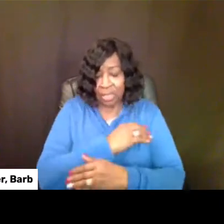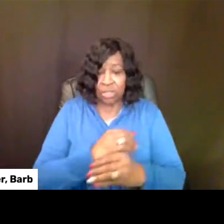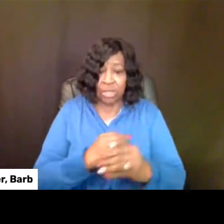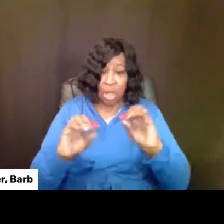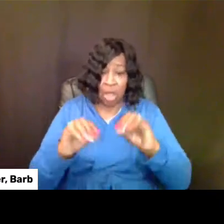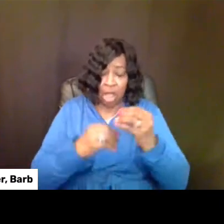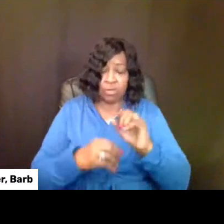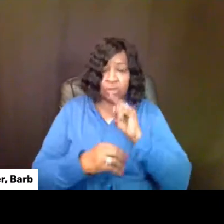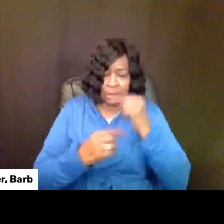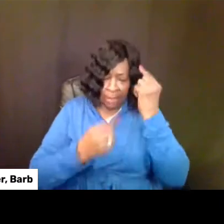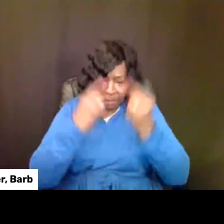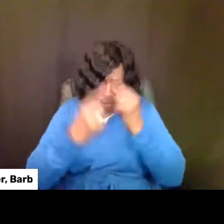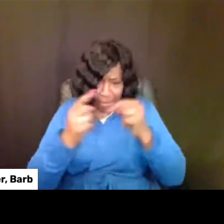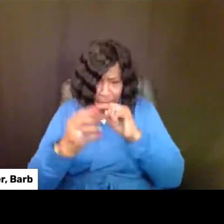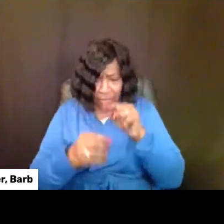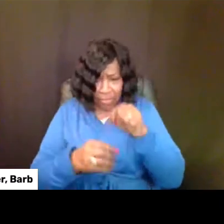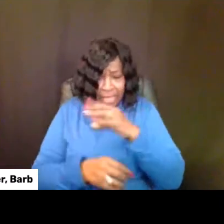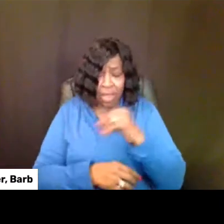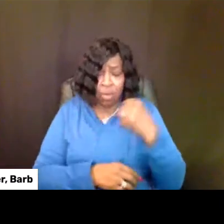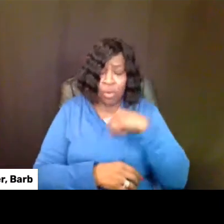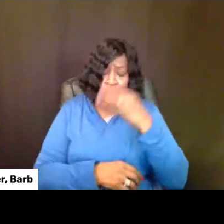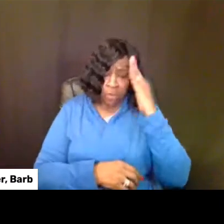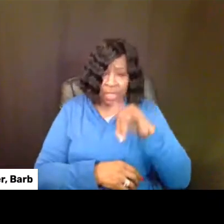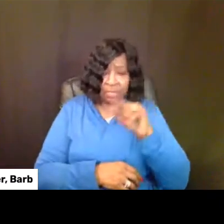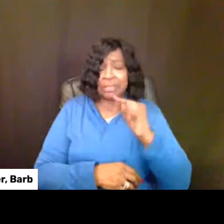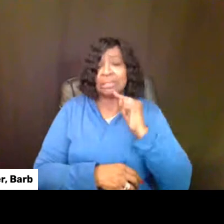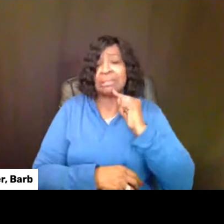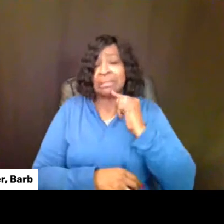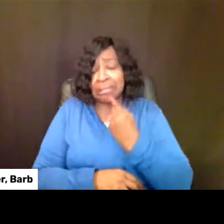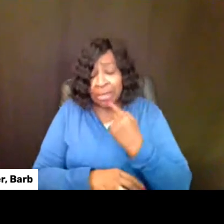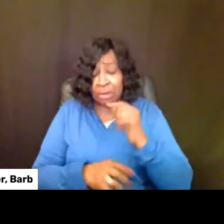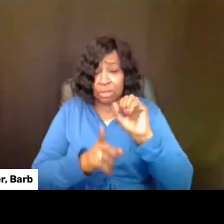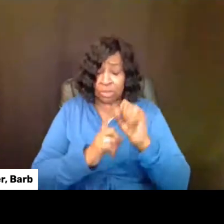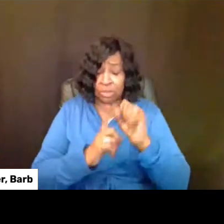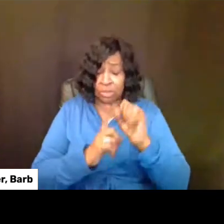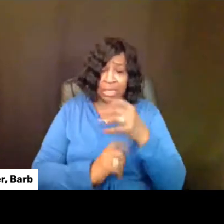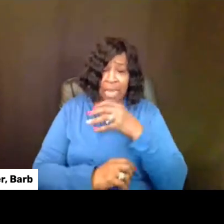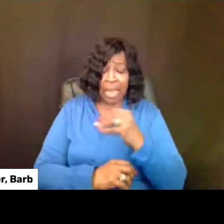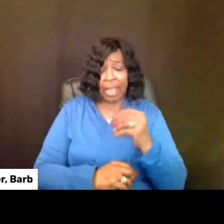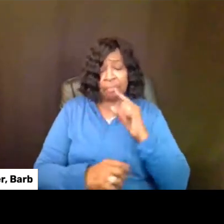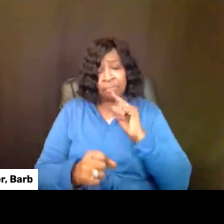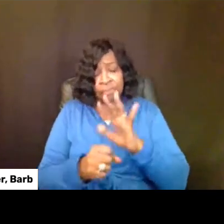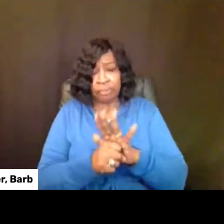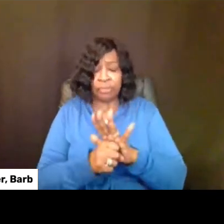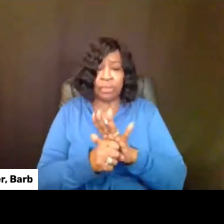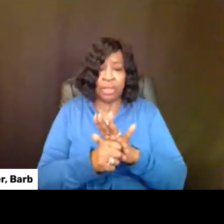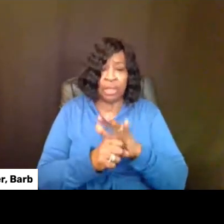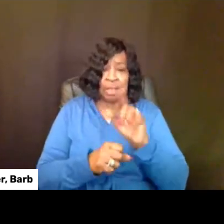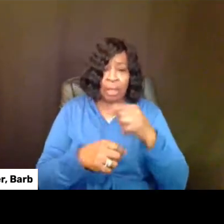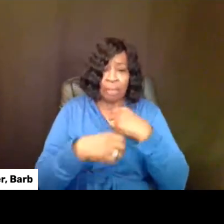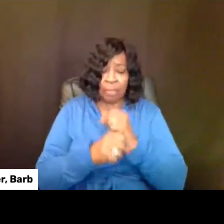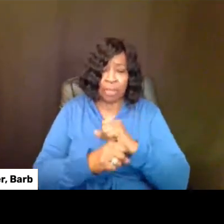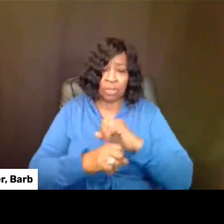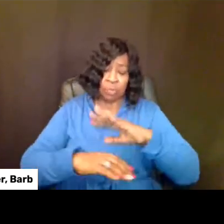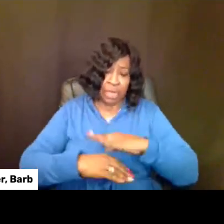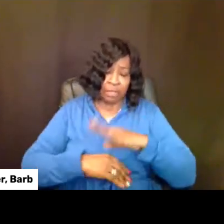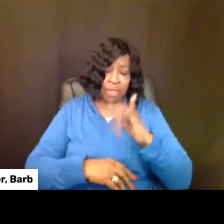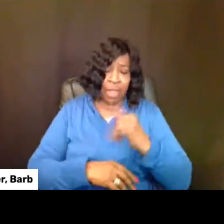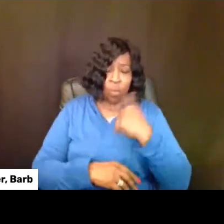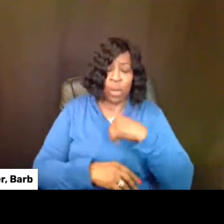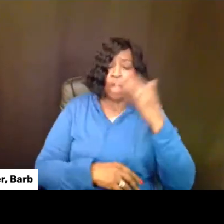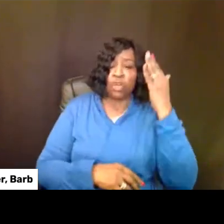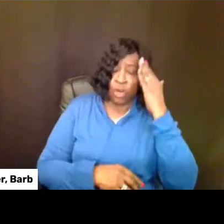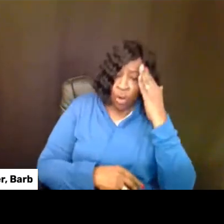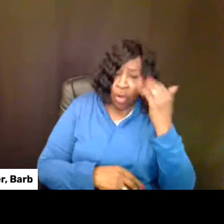a serious matter. And I think that that's important, and definitely creates relief that we know that we